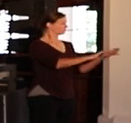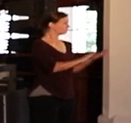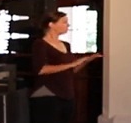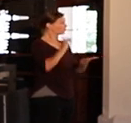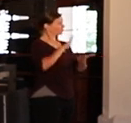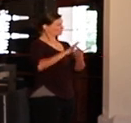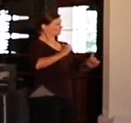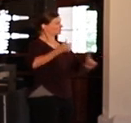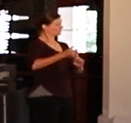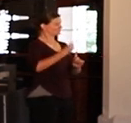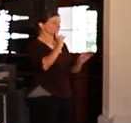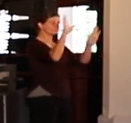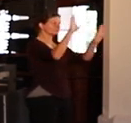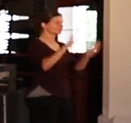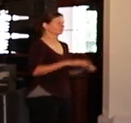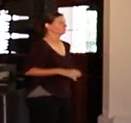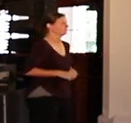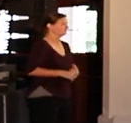applause, that is just awesome.